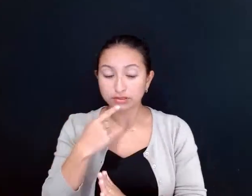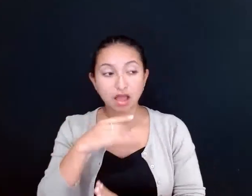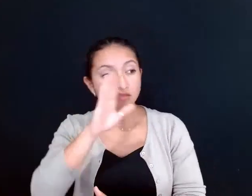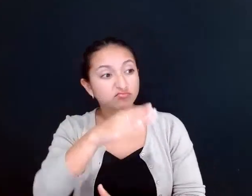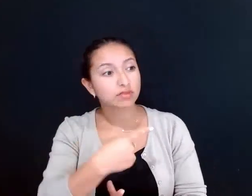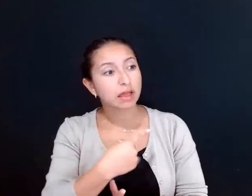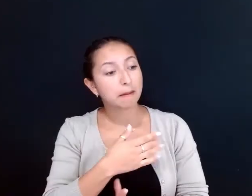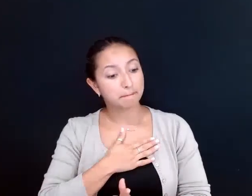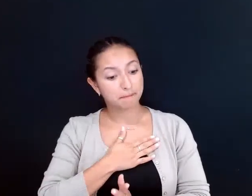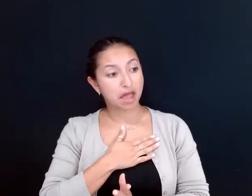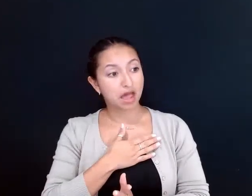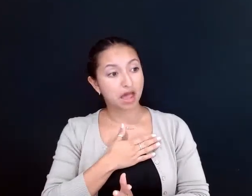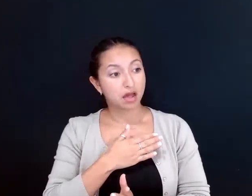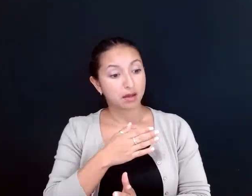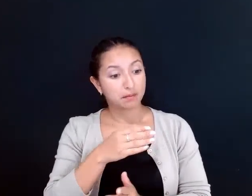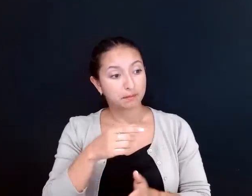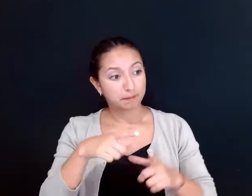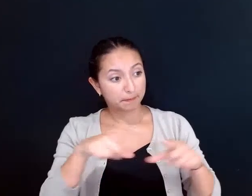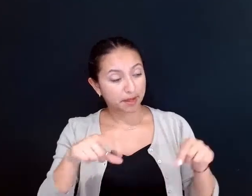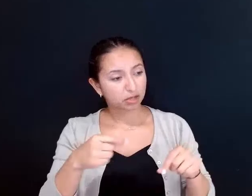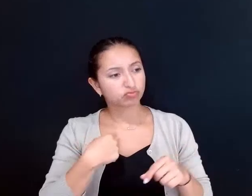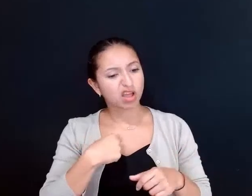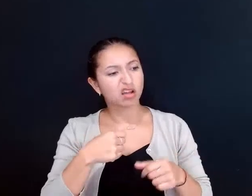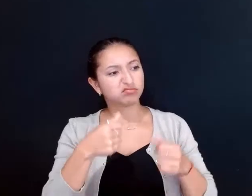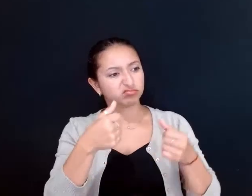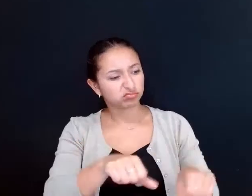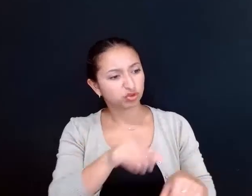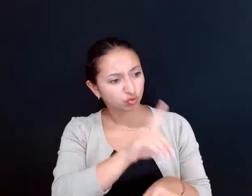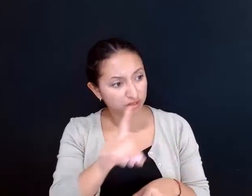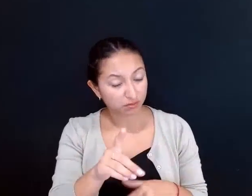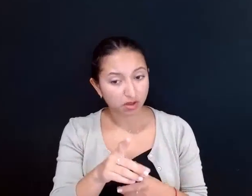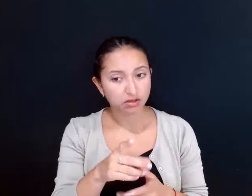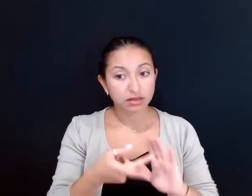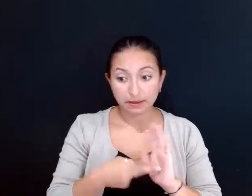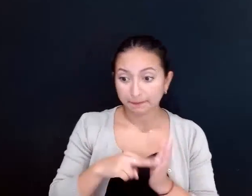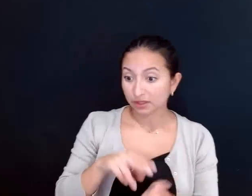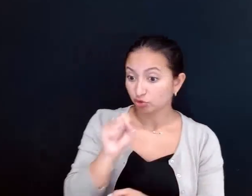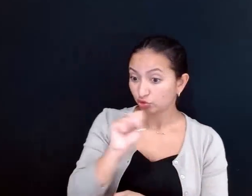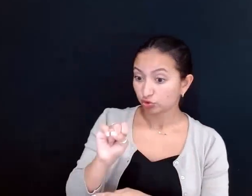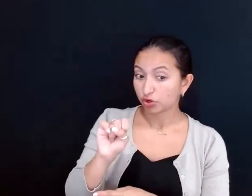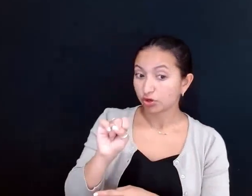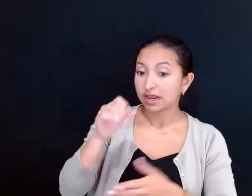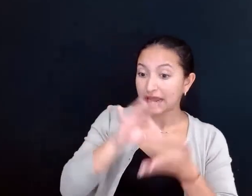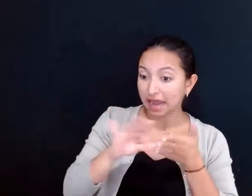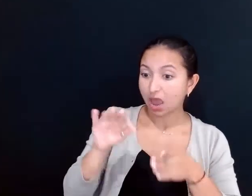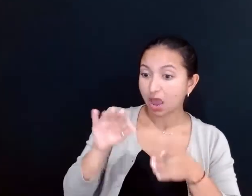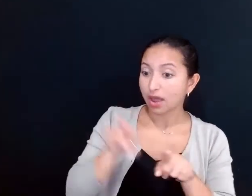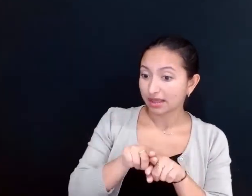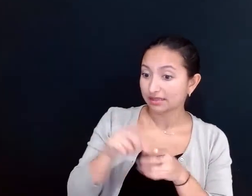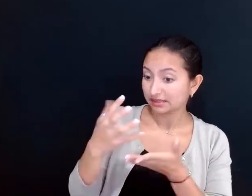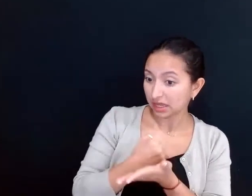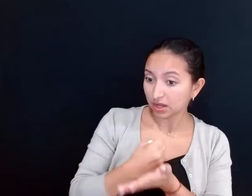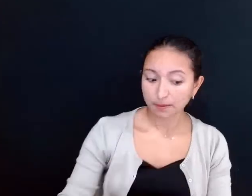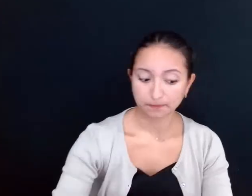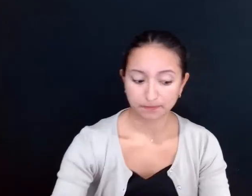my paycheck into an ABLE account"? Does Social Security still count that as income? Yes, Social Security counts as an income. Yeah, if it's